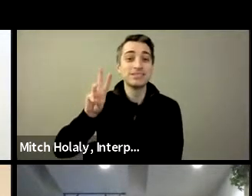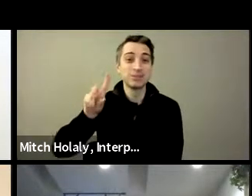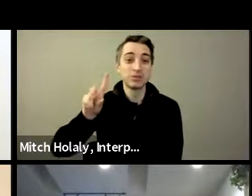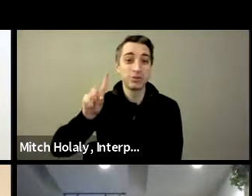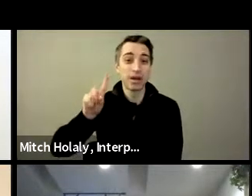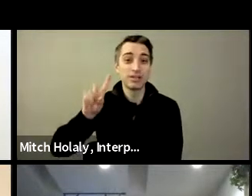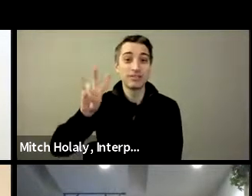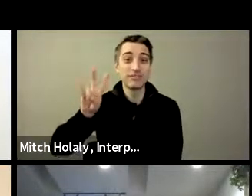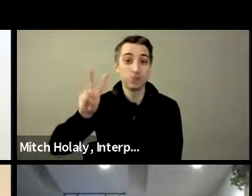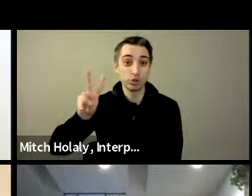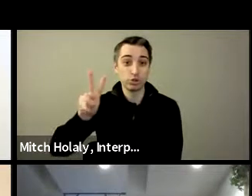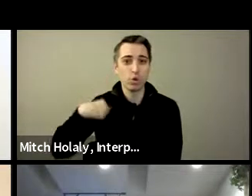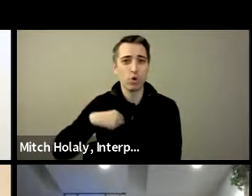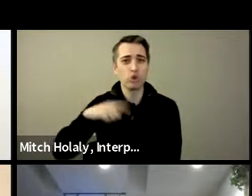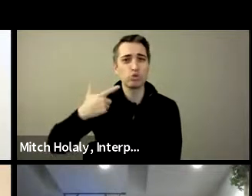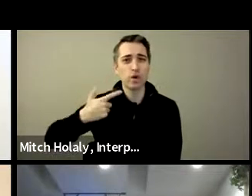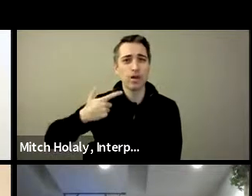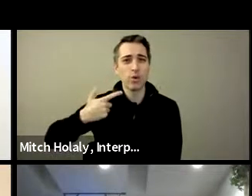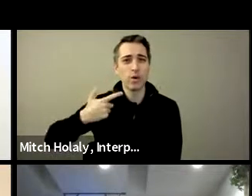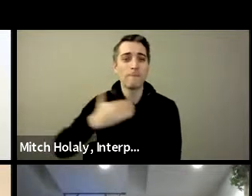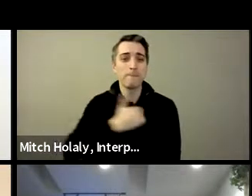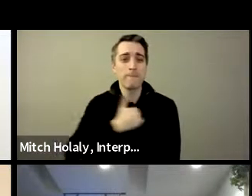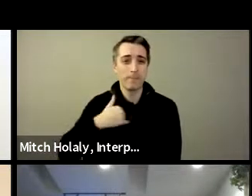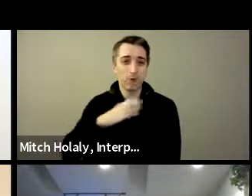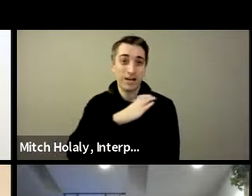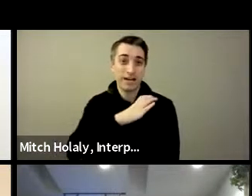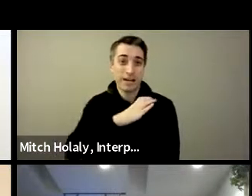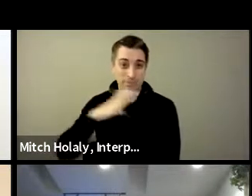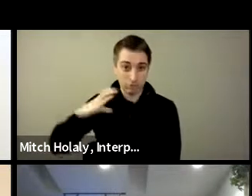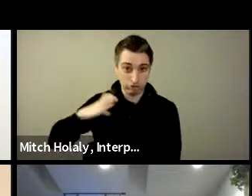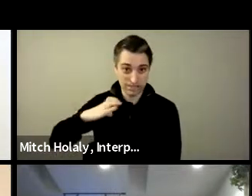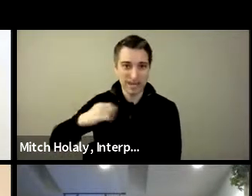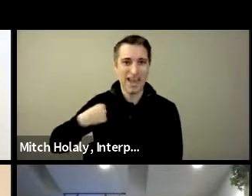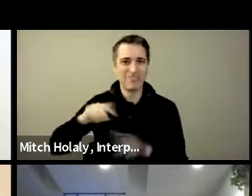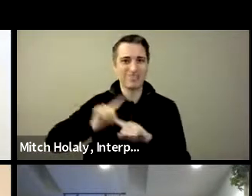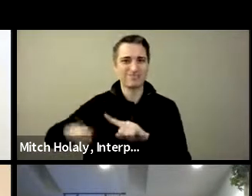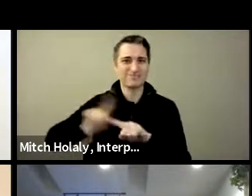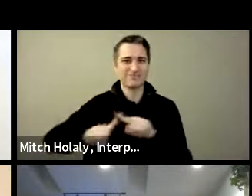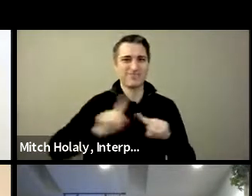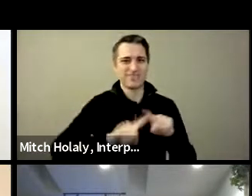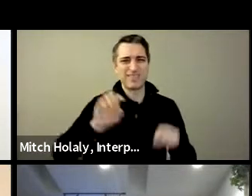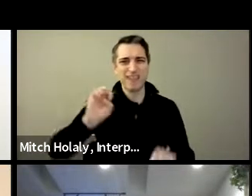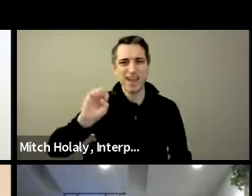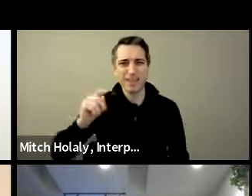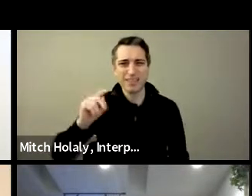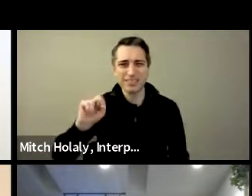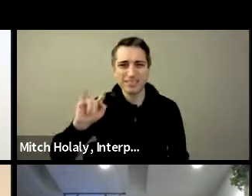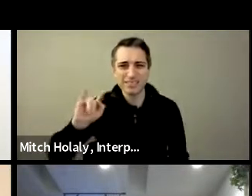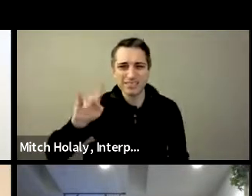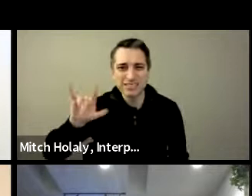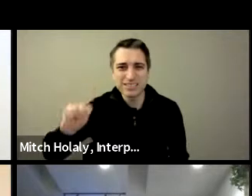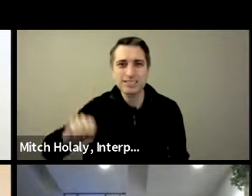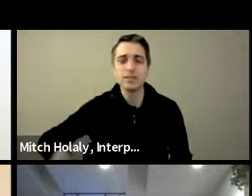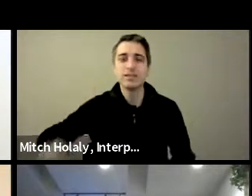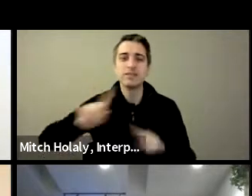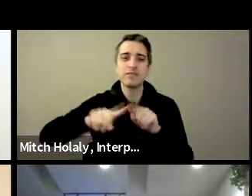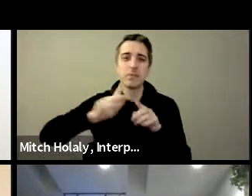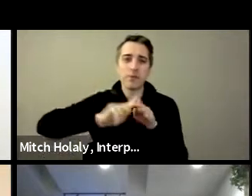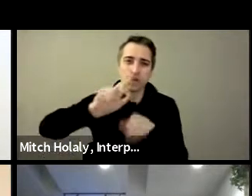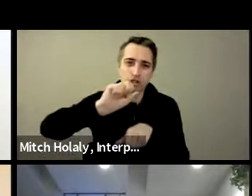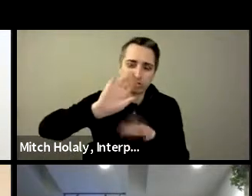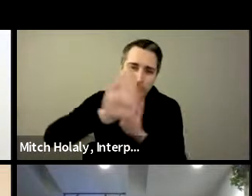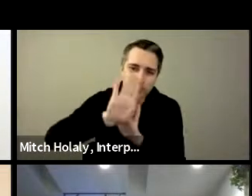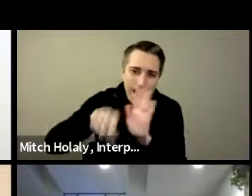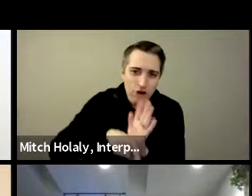6172. We're a 21-member commission, and we represent various ethnicities, professional backgrounds, religions,